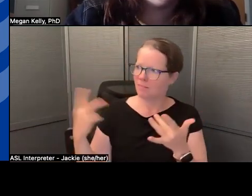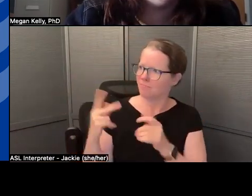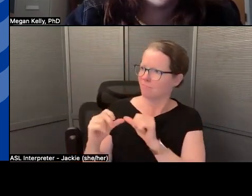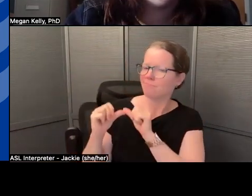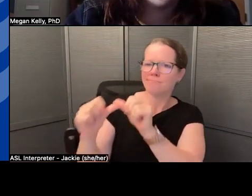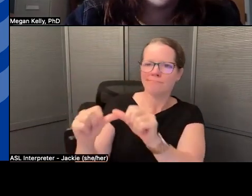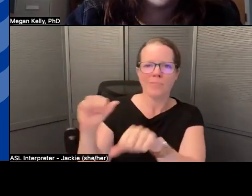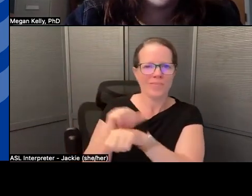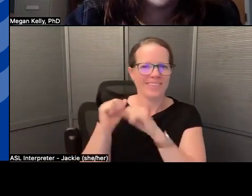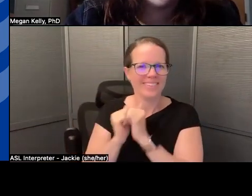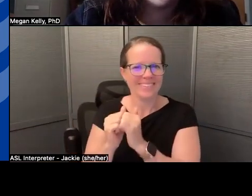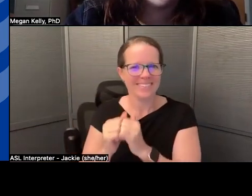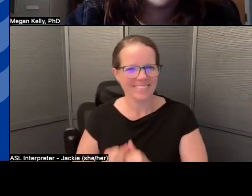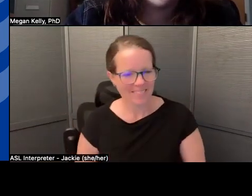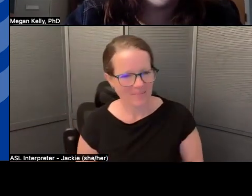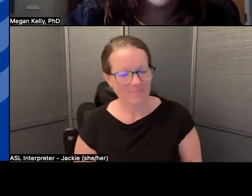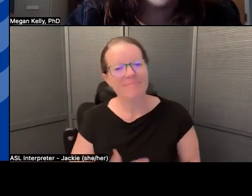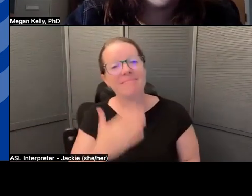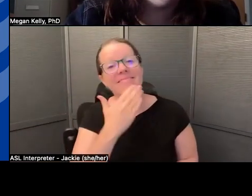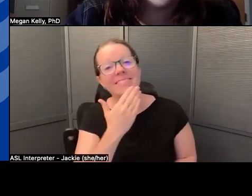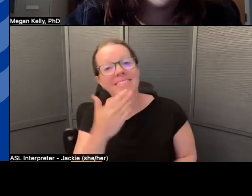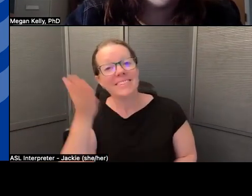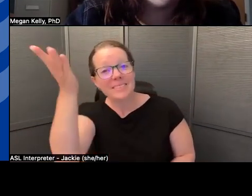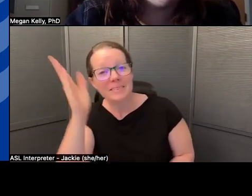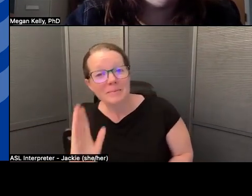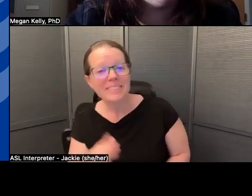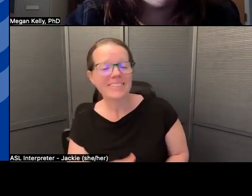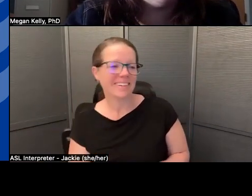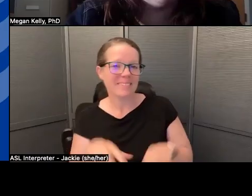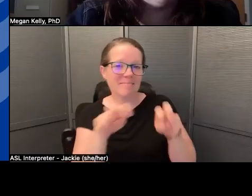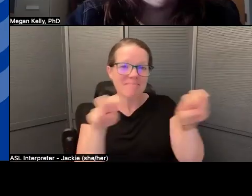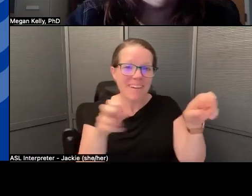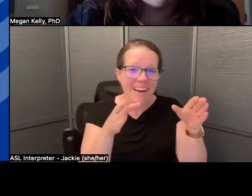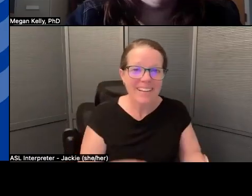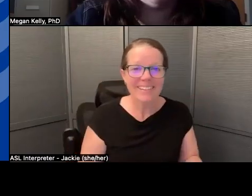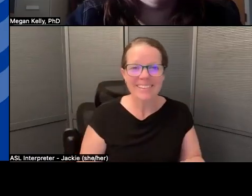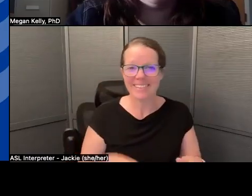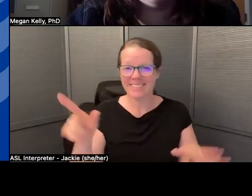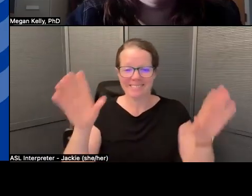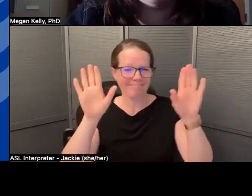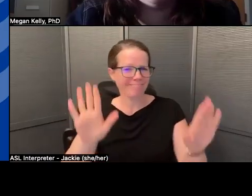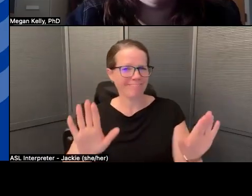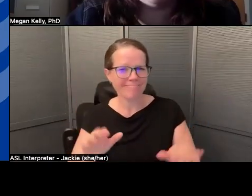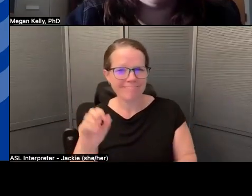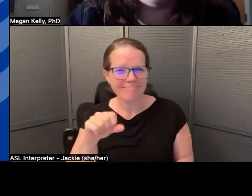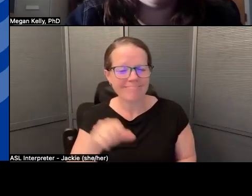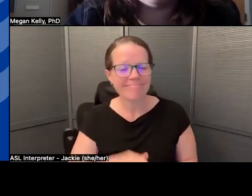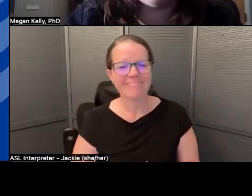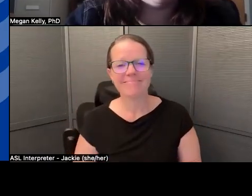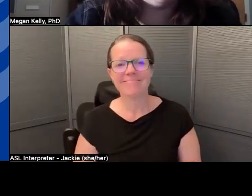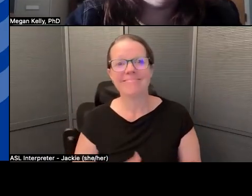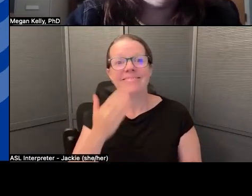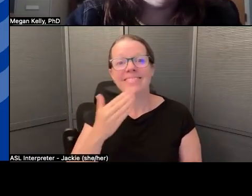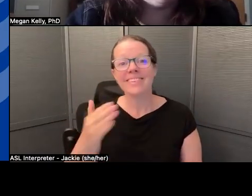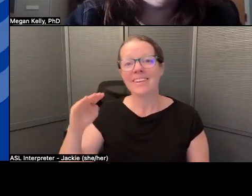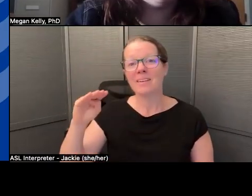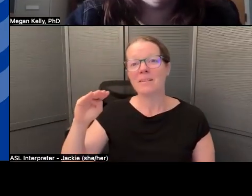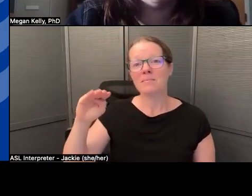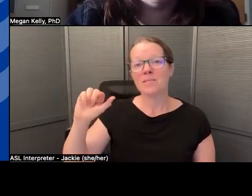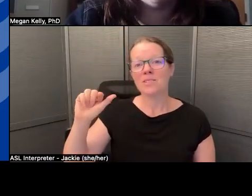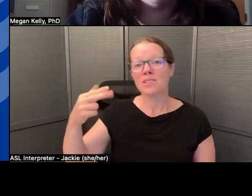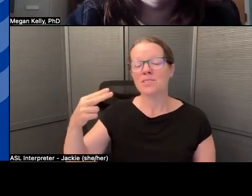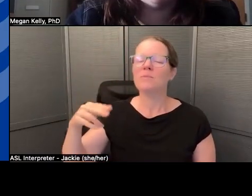as well to our wonderful speakers and panelists, to our leadership in the Mass General Brigham Department of